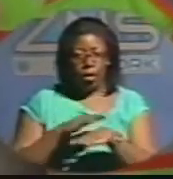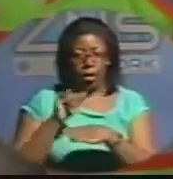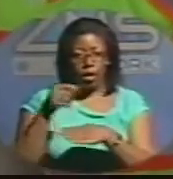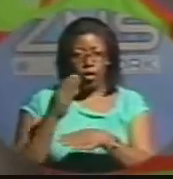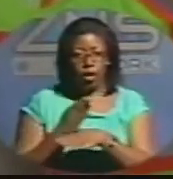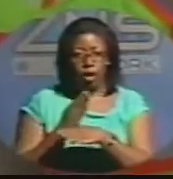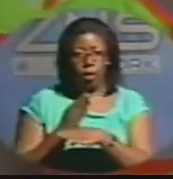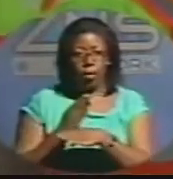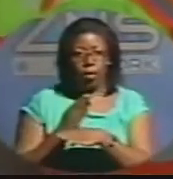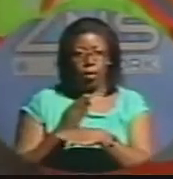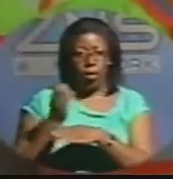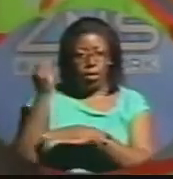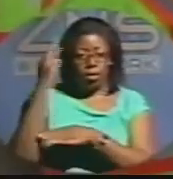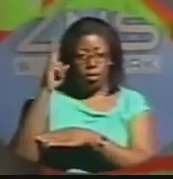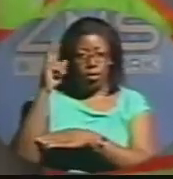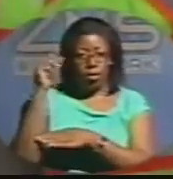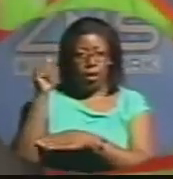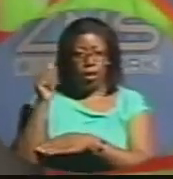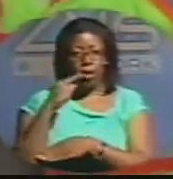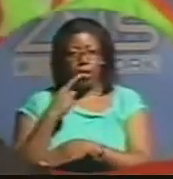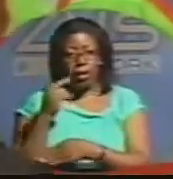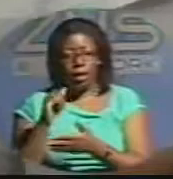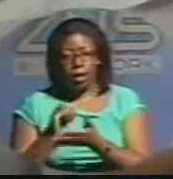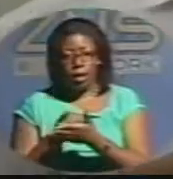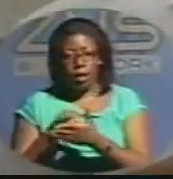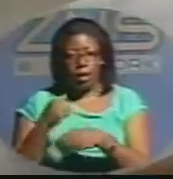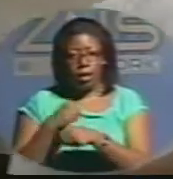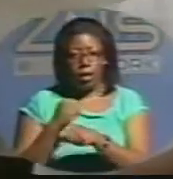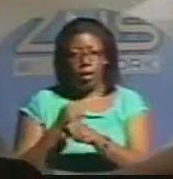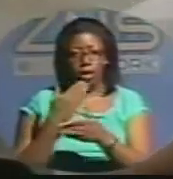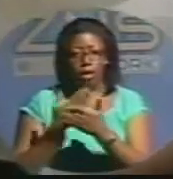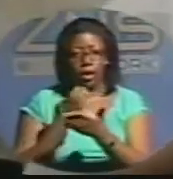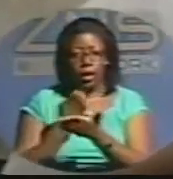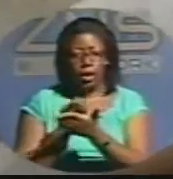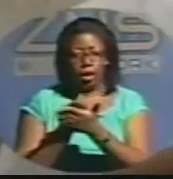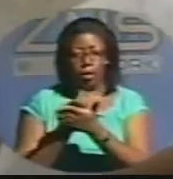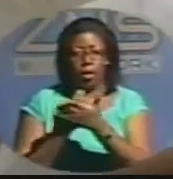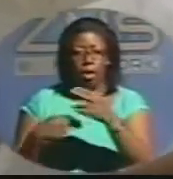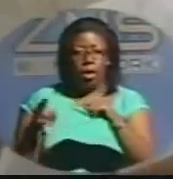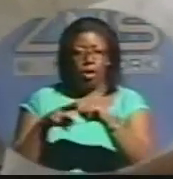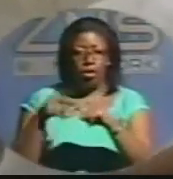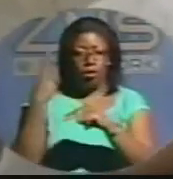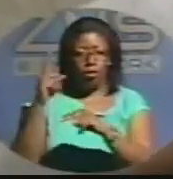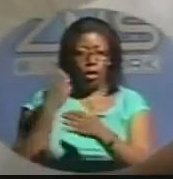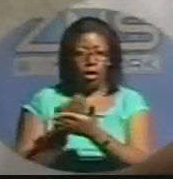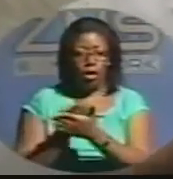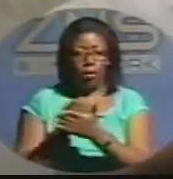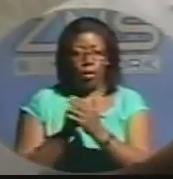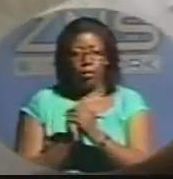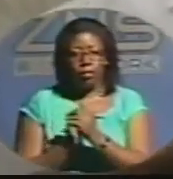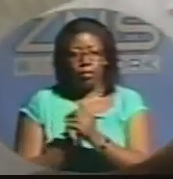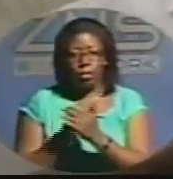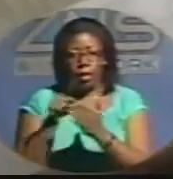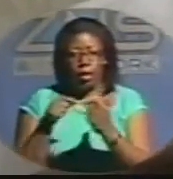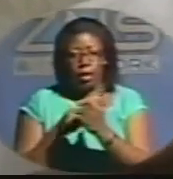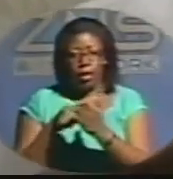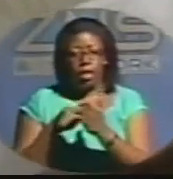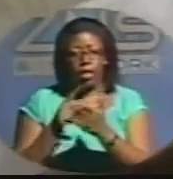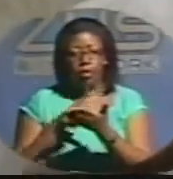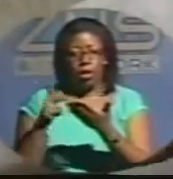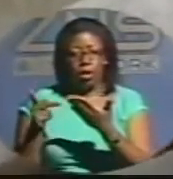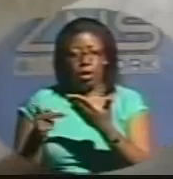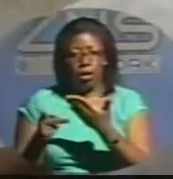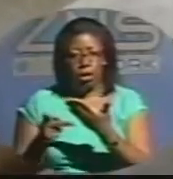Arthur indicated that the project provides a major economic boost for the country. This whole project represents